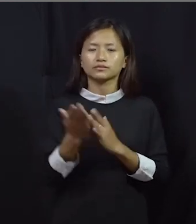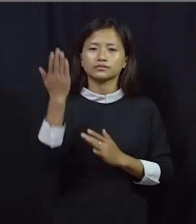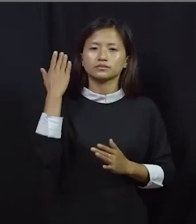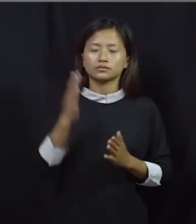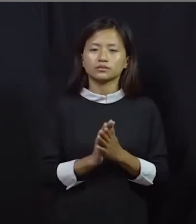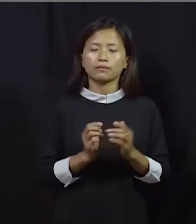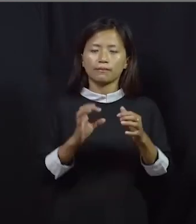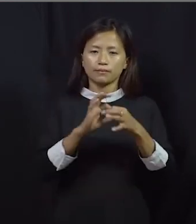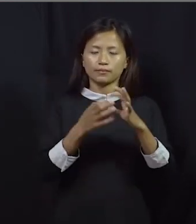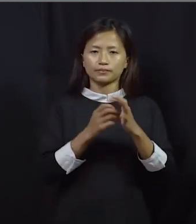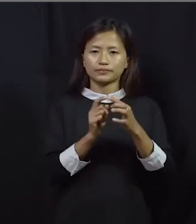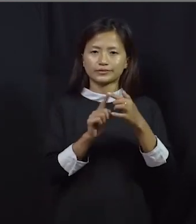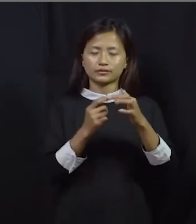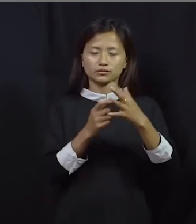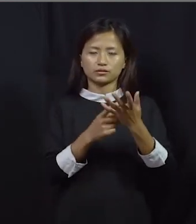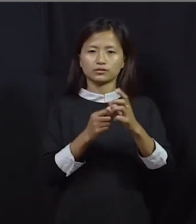partnership deed is a written